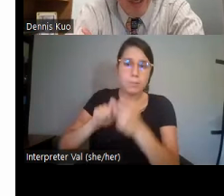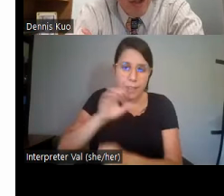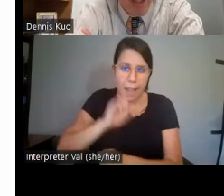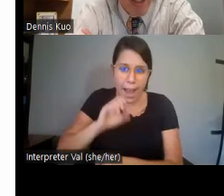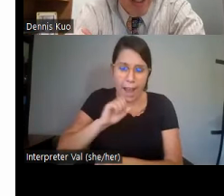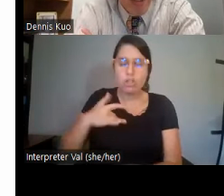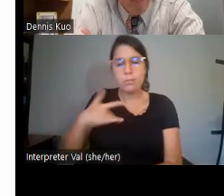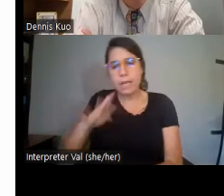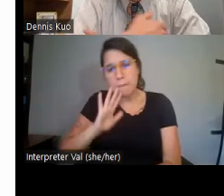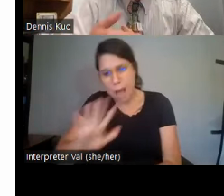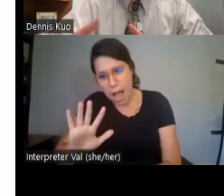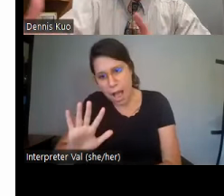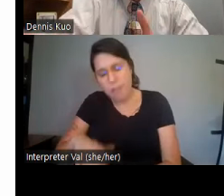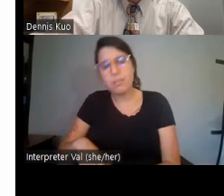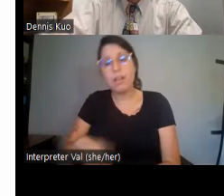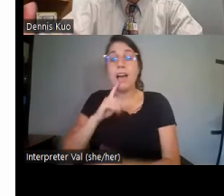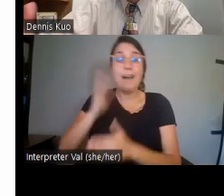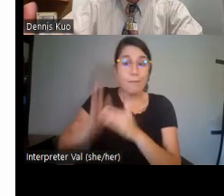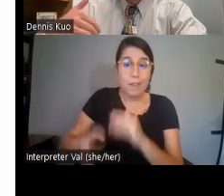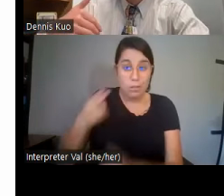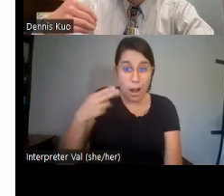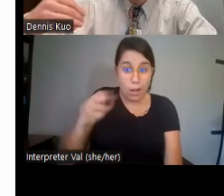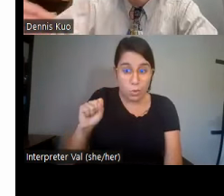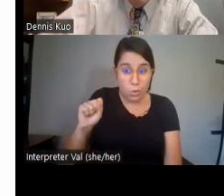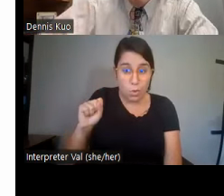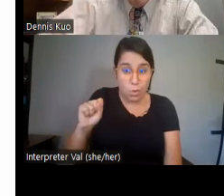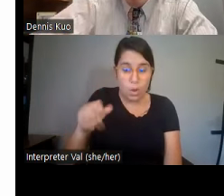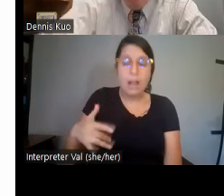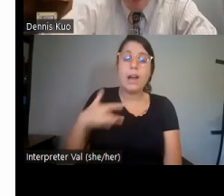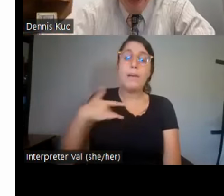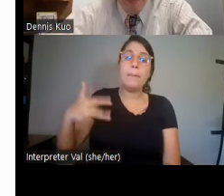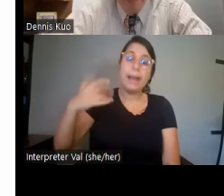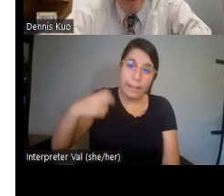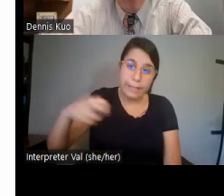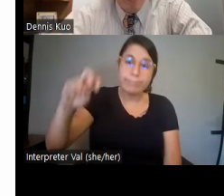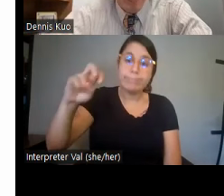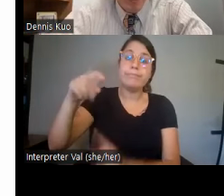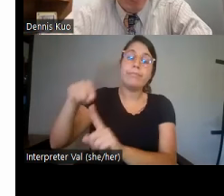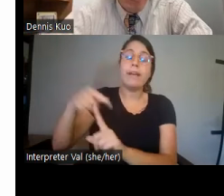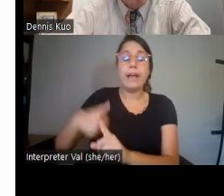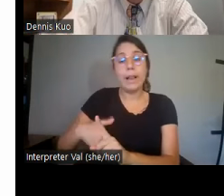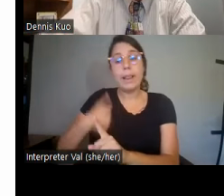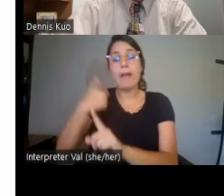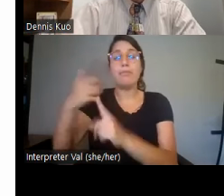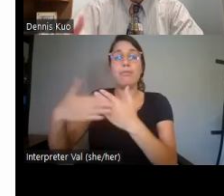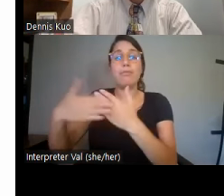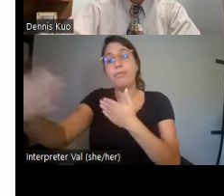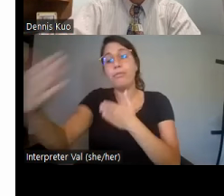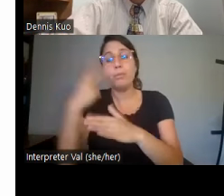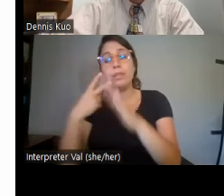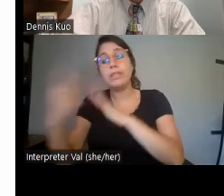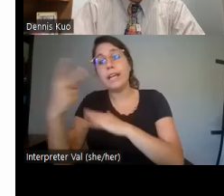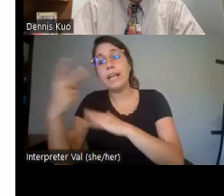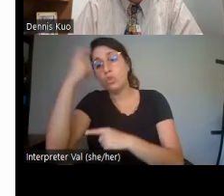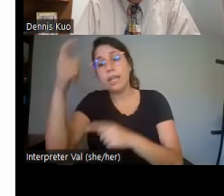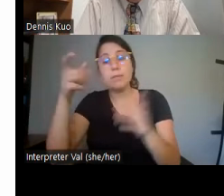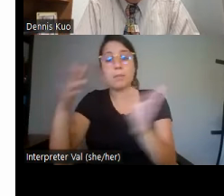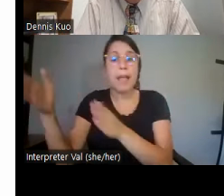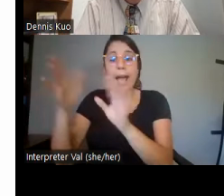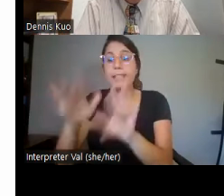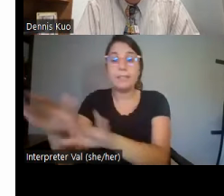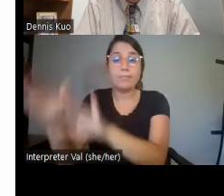of age. When you finish high school, that there will be a life path in front of you that is predictable, that you may have dreams and plan of. And when you